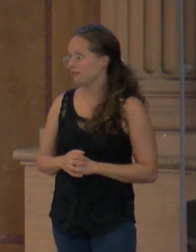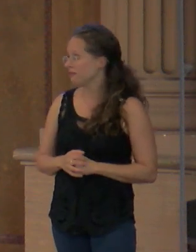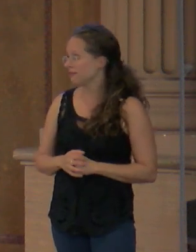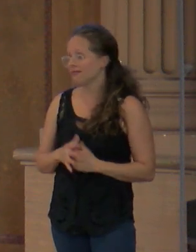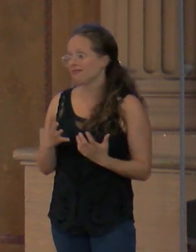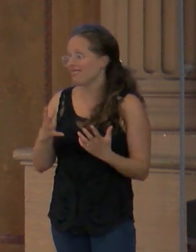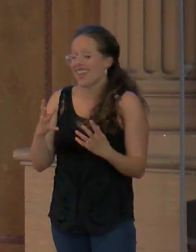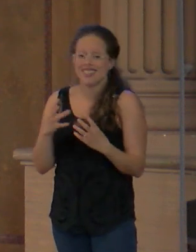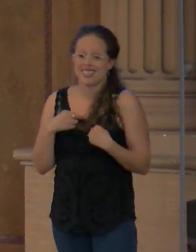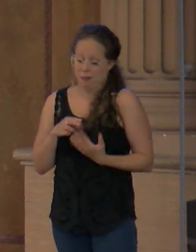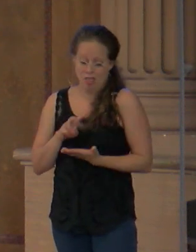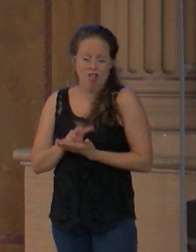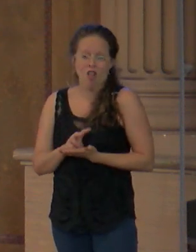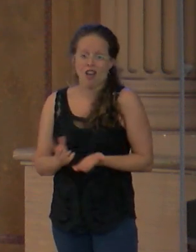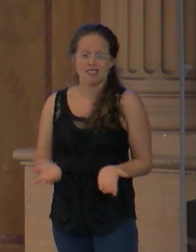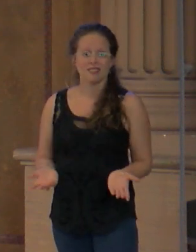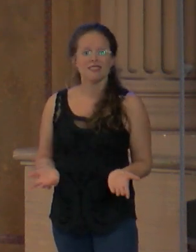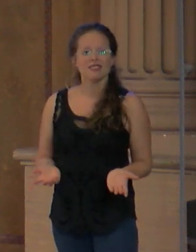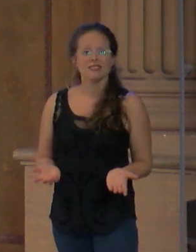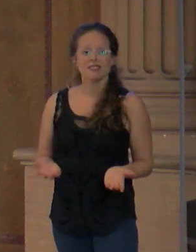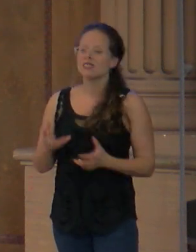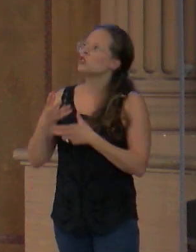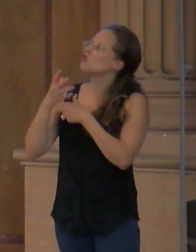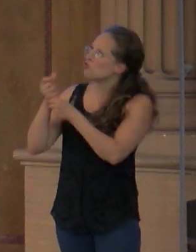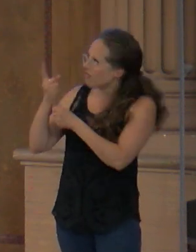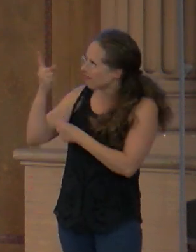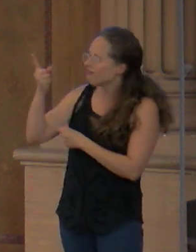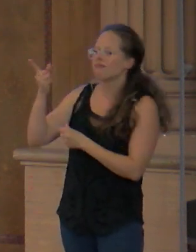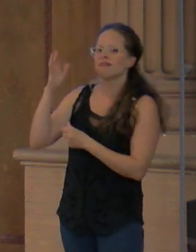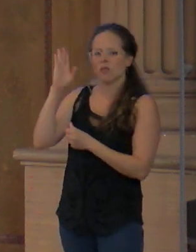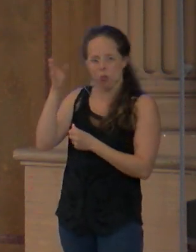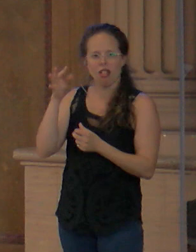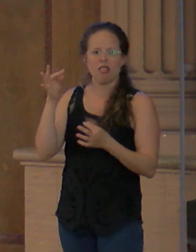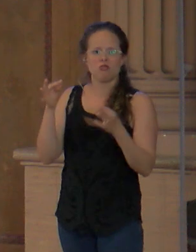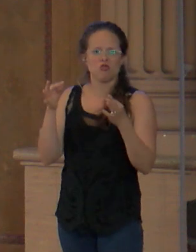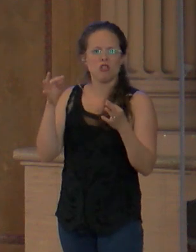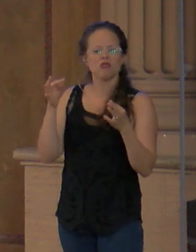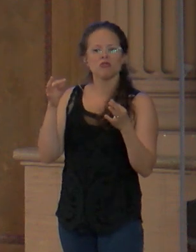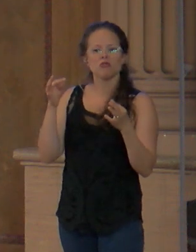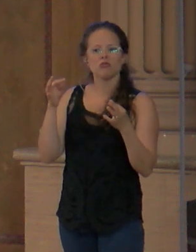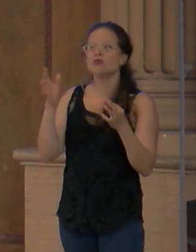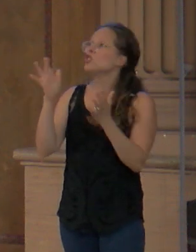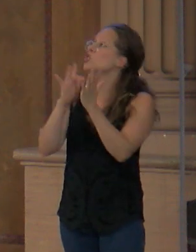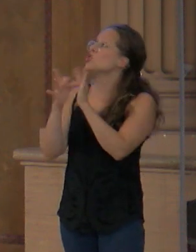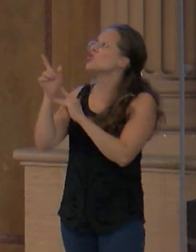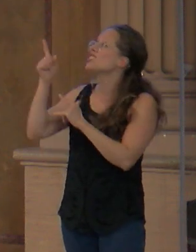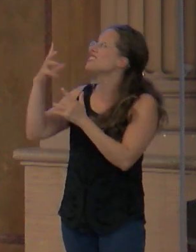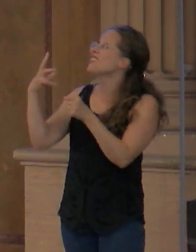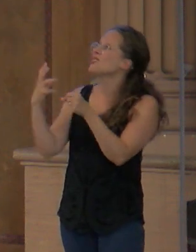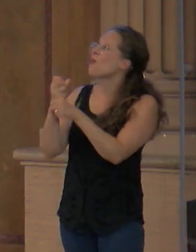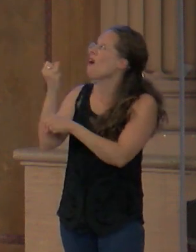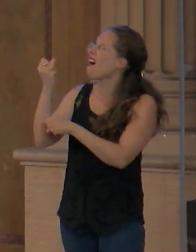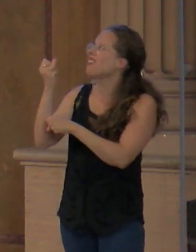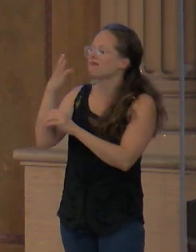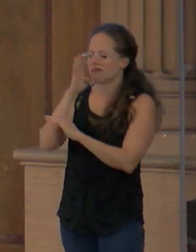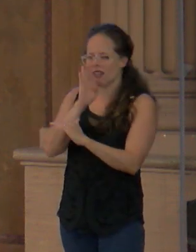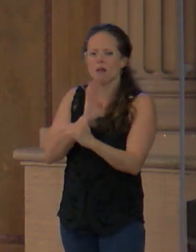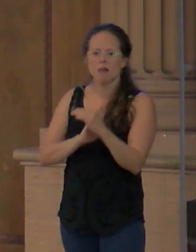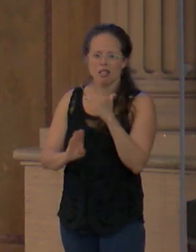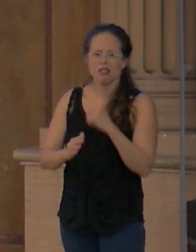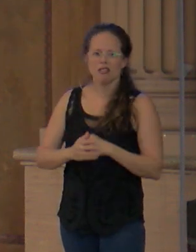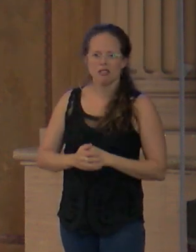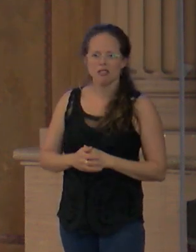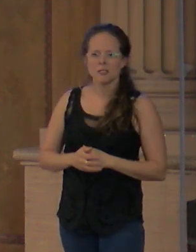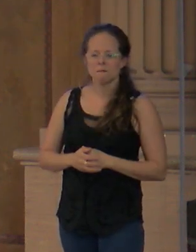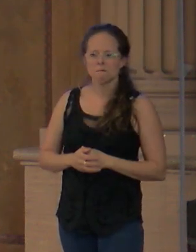Accept the loss. Trust that God judges. Remember that Jesus won by losing. And also something